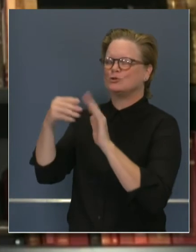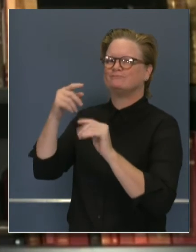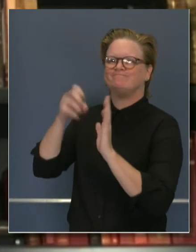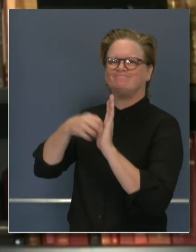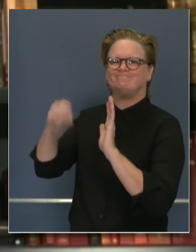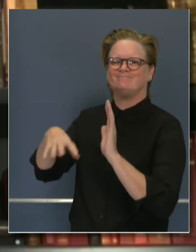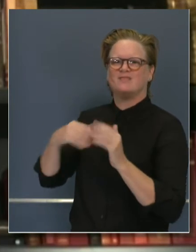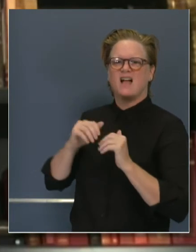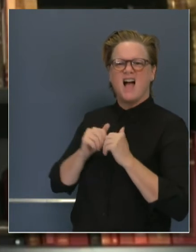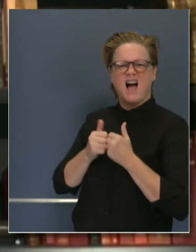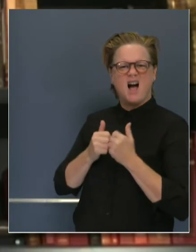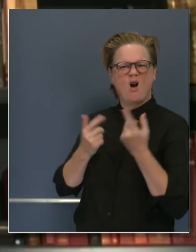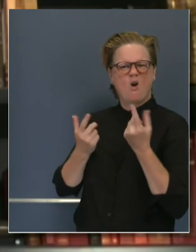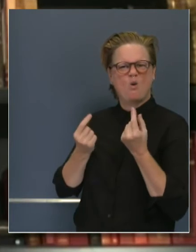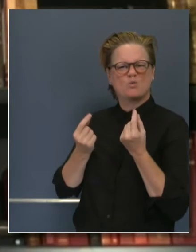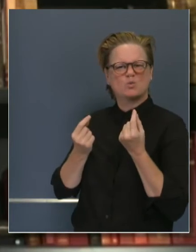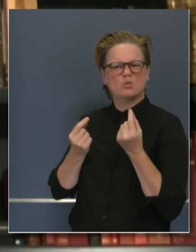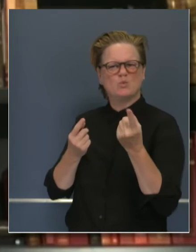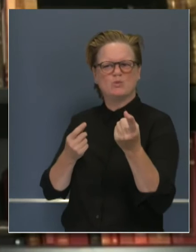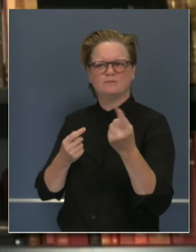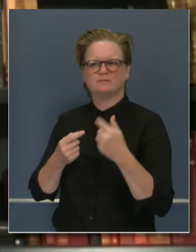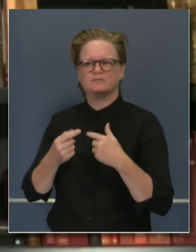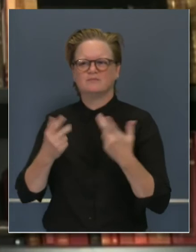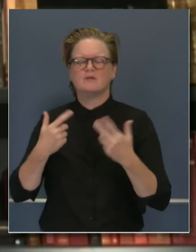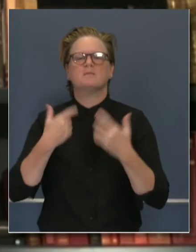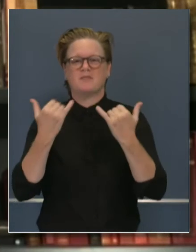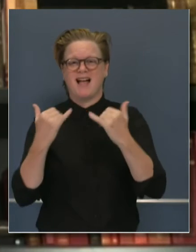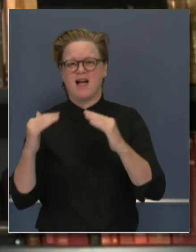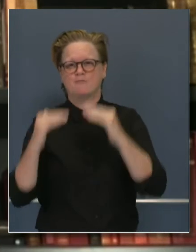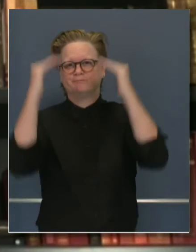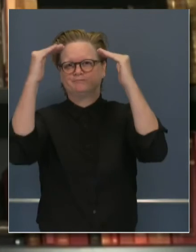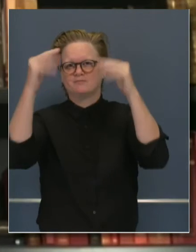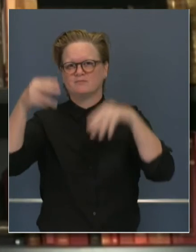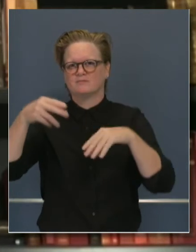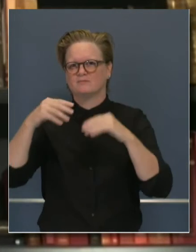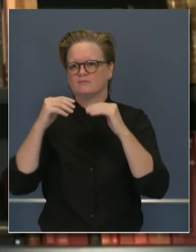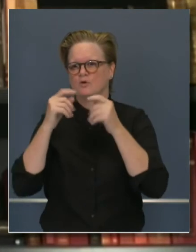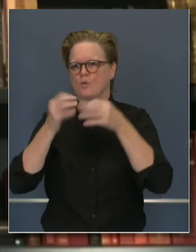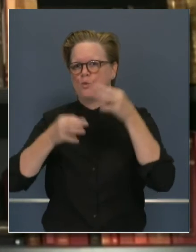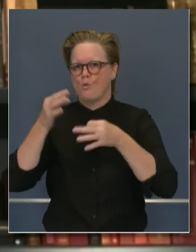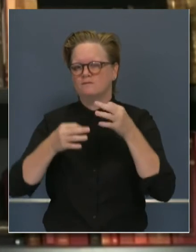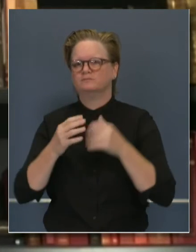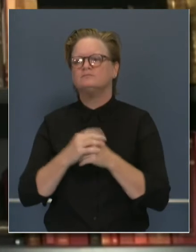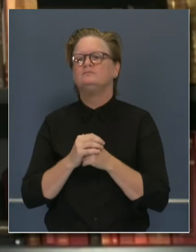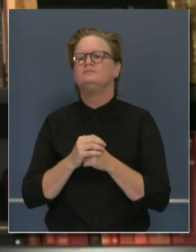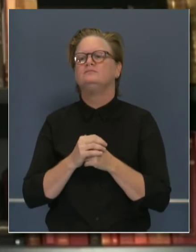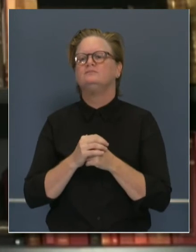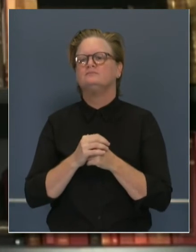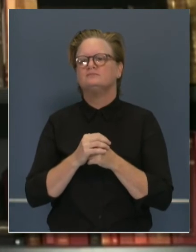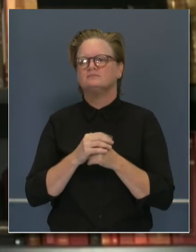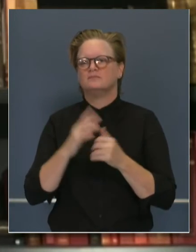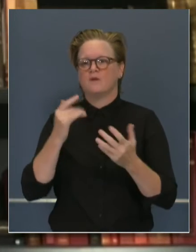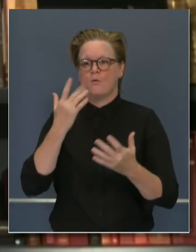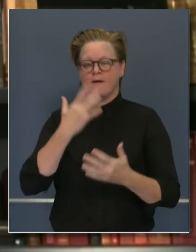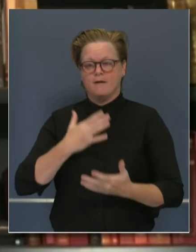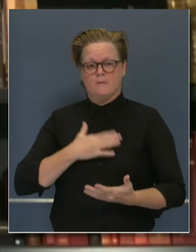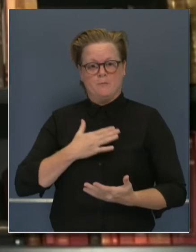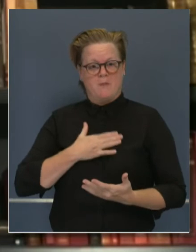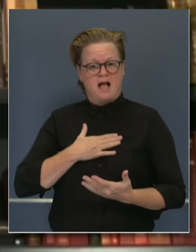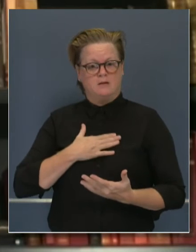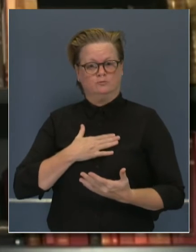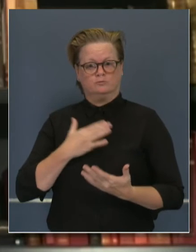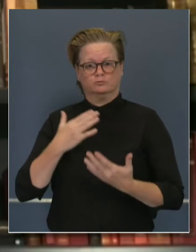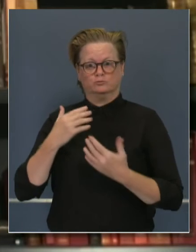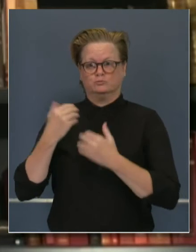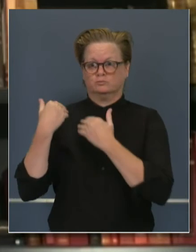and we're confident in our legal standing and legal position. It's foundational in terms of governing a state in a time of crisis.